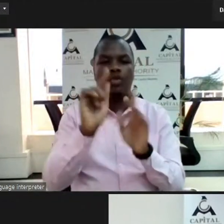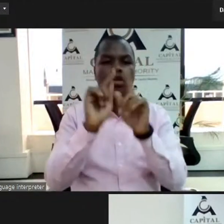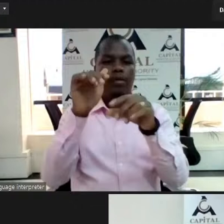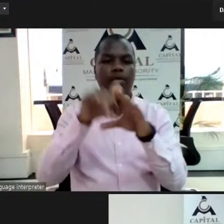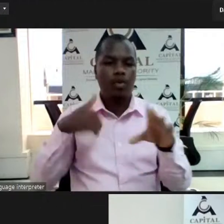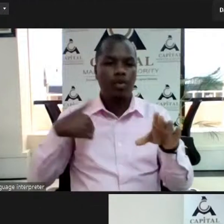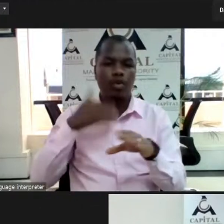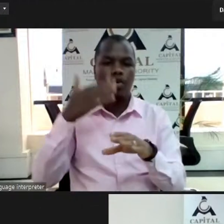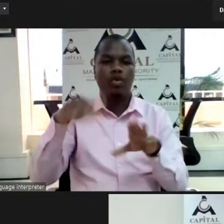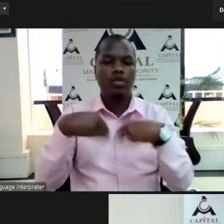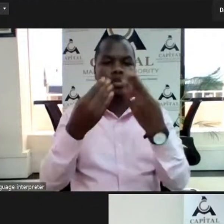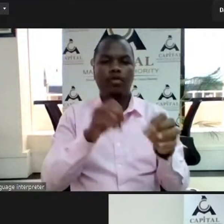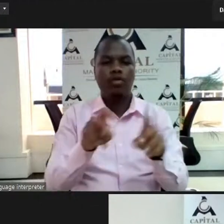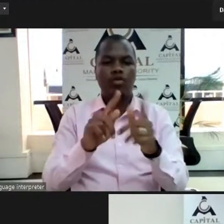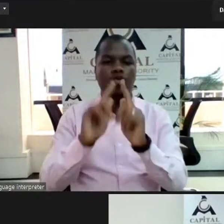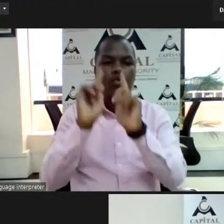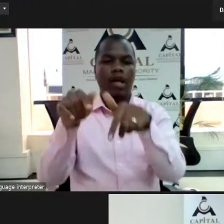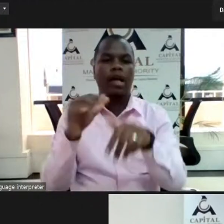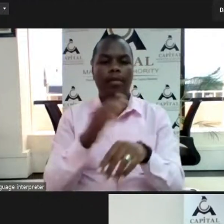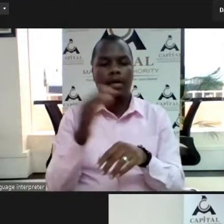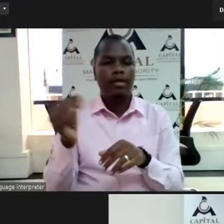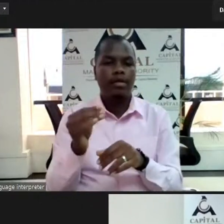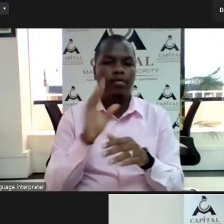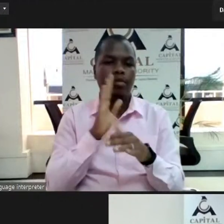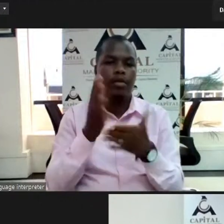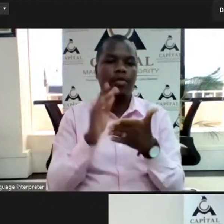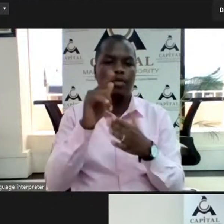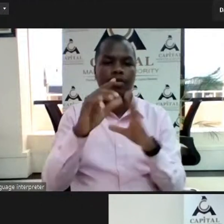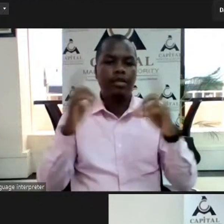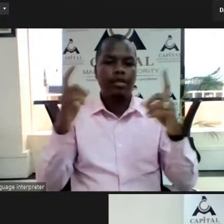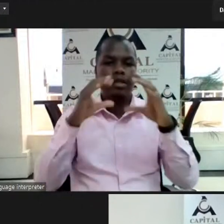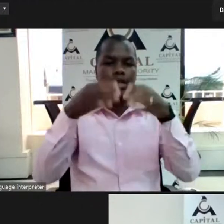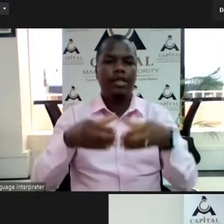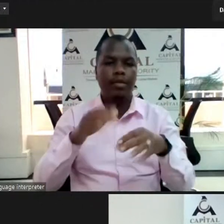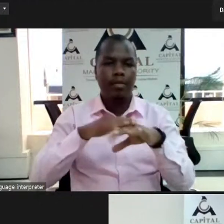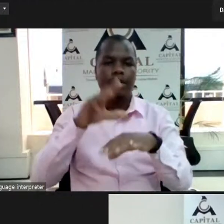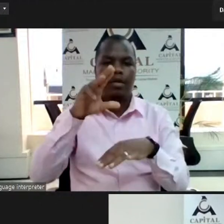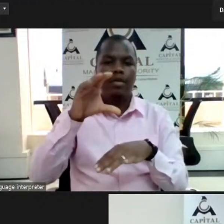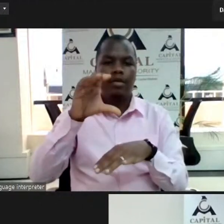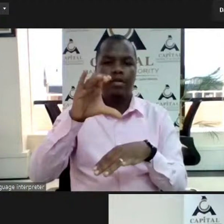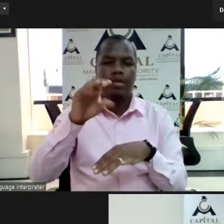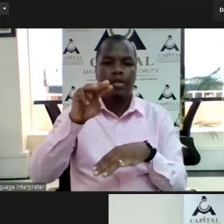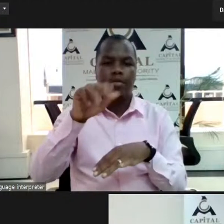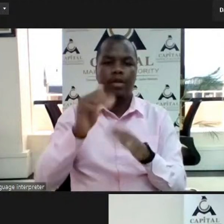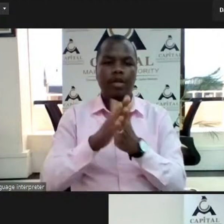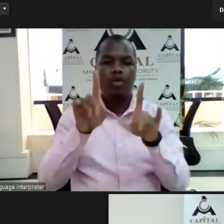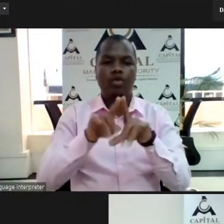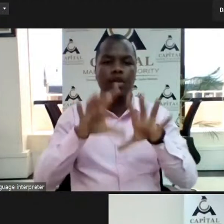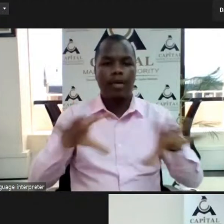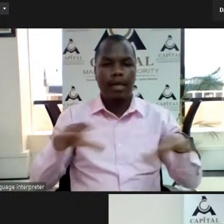always give you the opportunity to come and be part of this great team at the CMA, and also even the market.